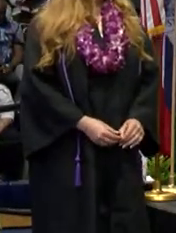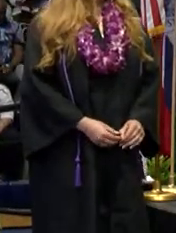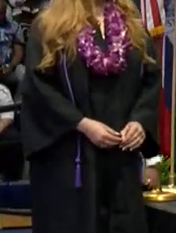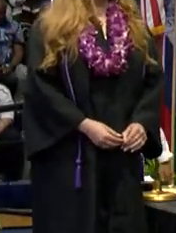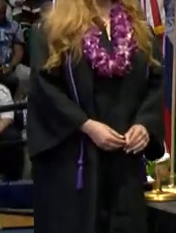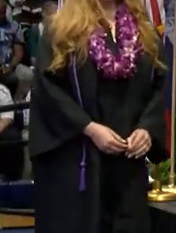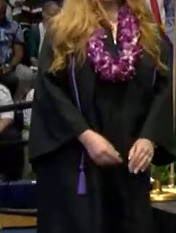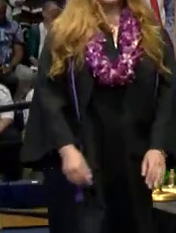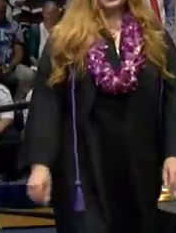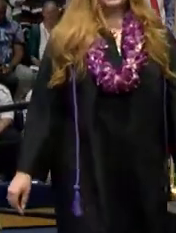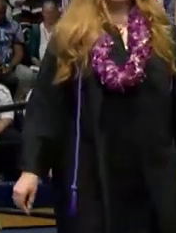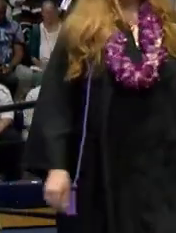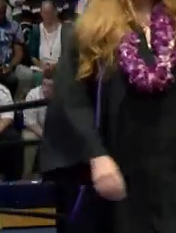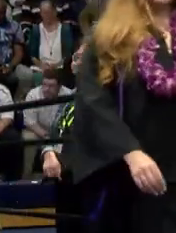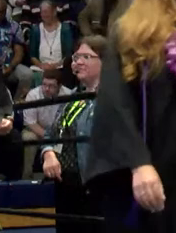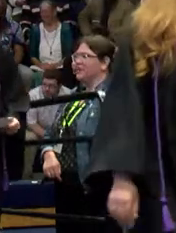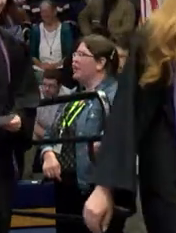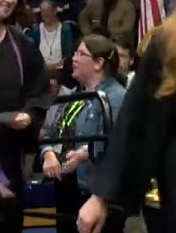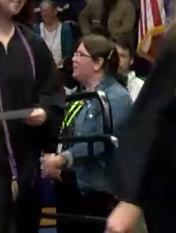Sheridan Cates.